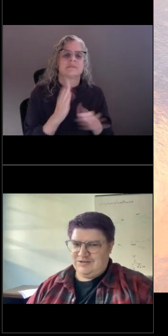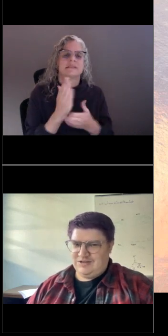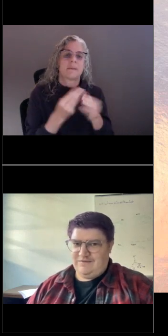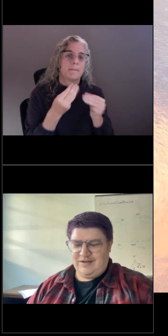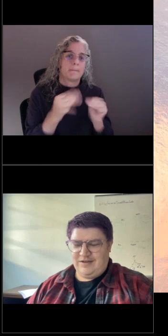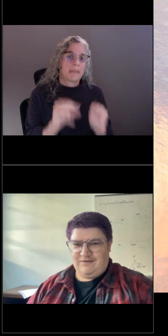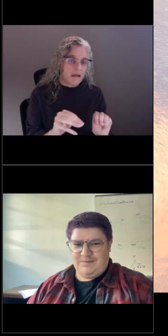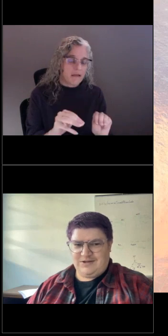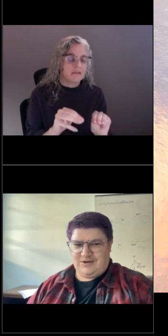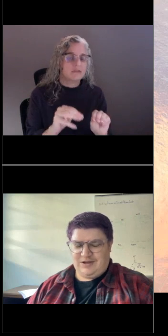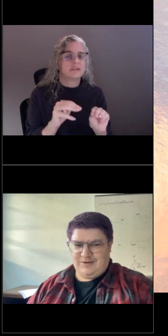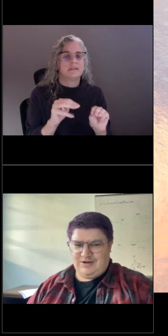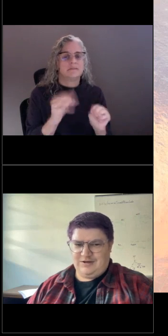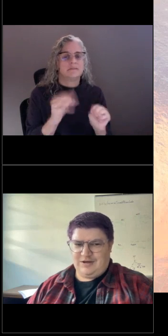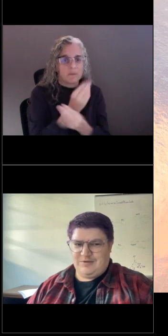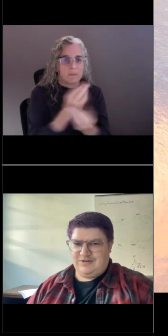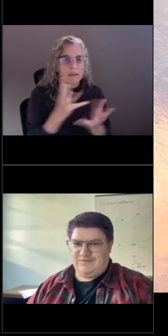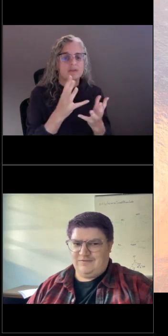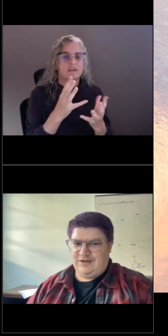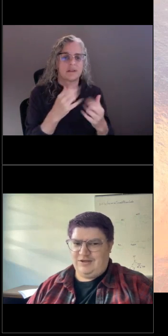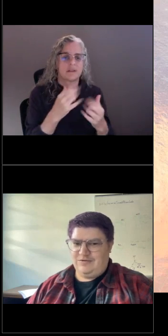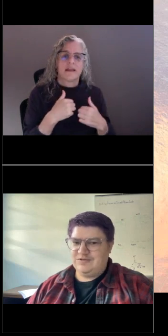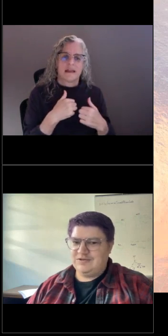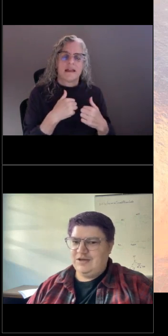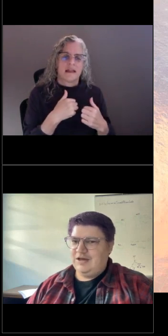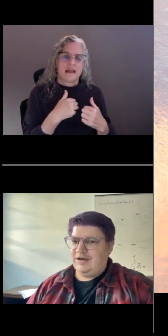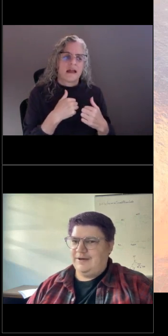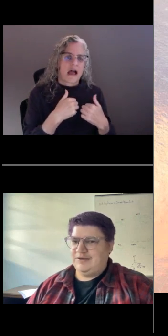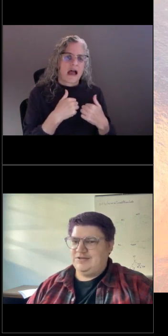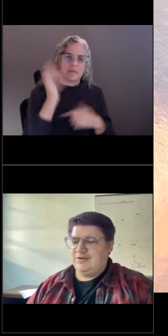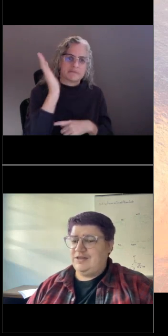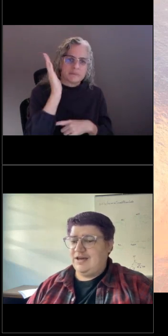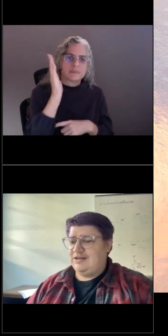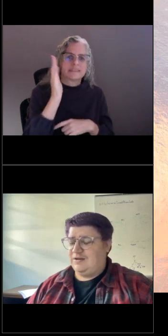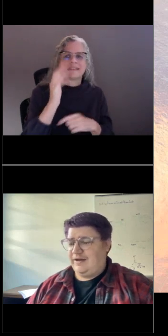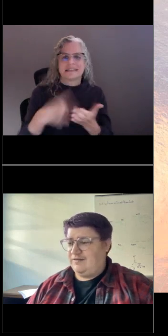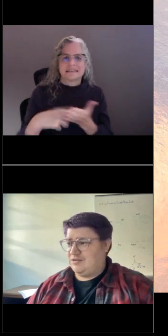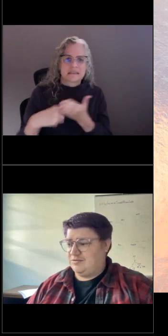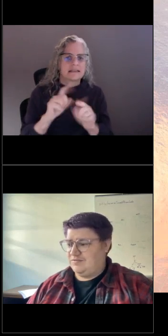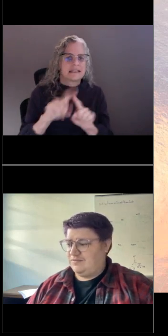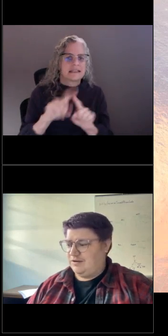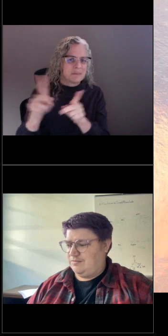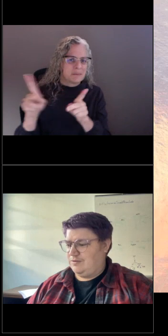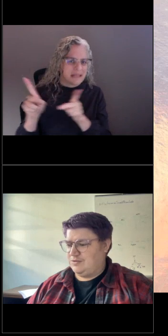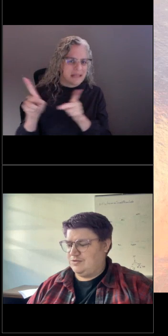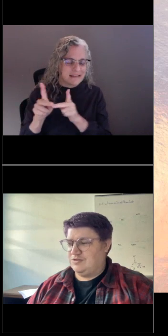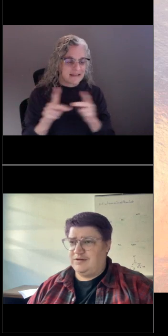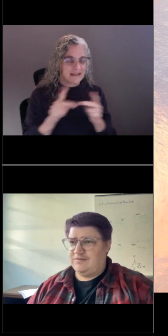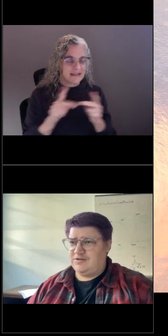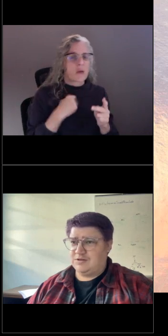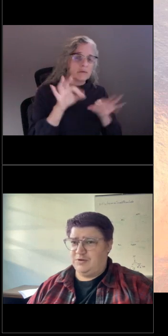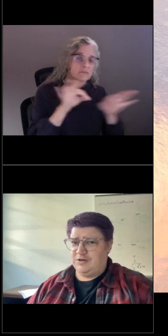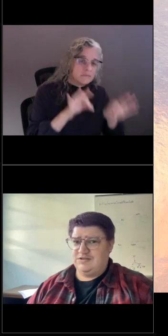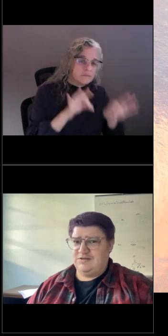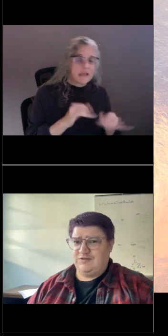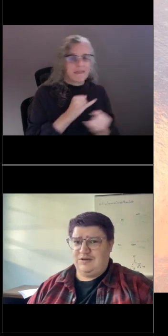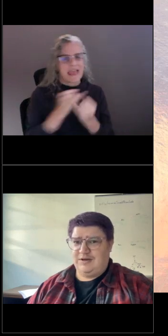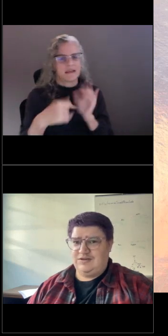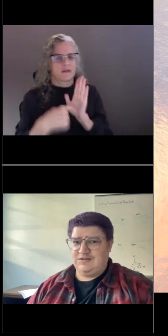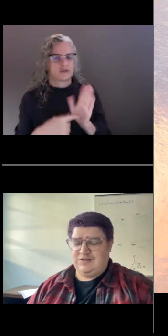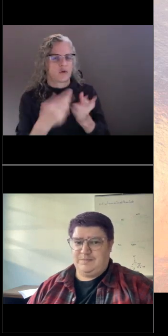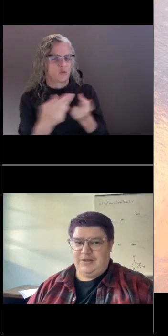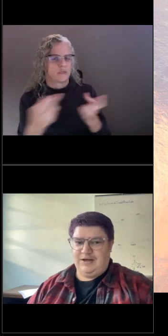methodology stuff that I've been talking about in a couple different venues. So at the end, I'll have sort of resources where I've talked more